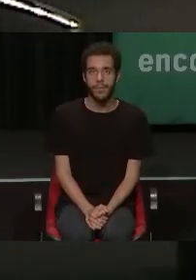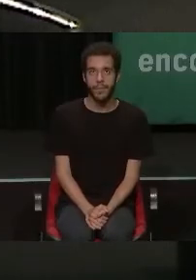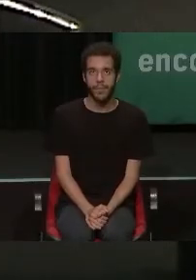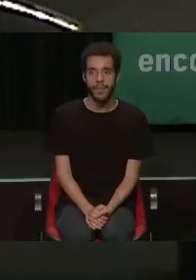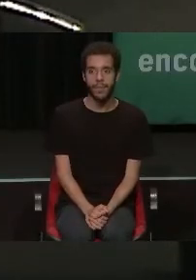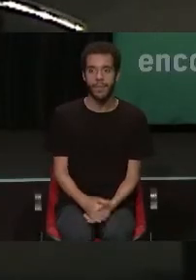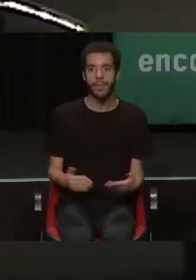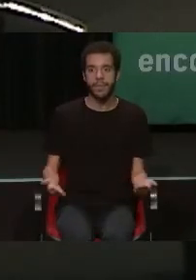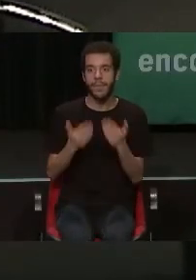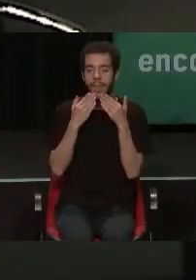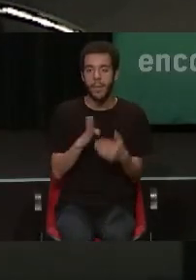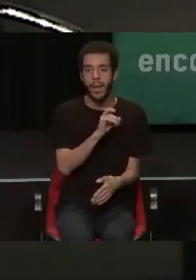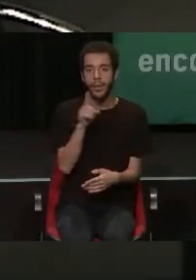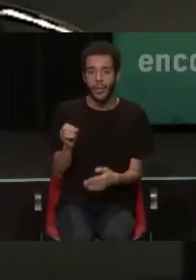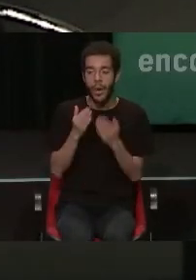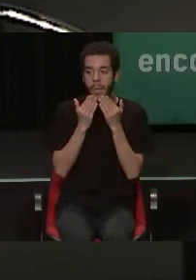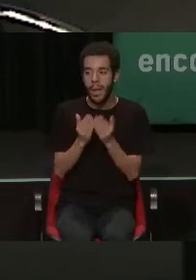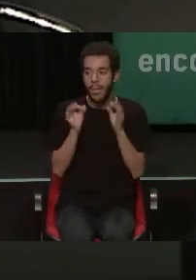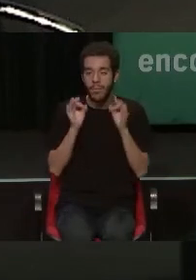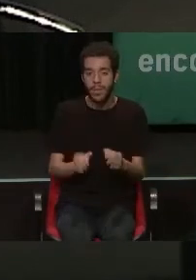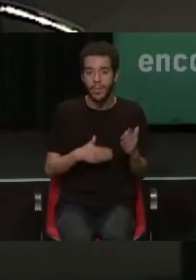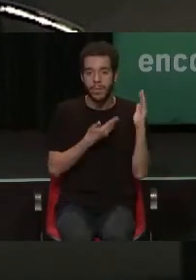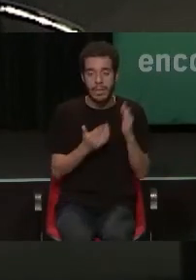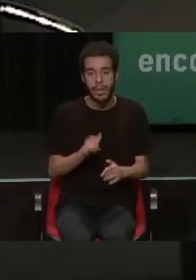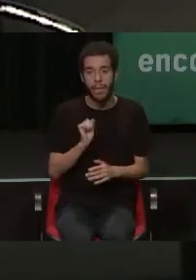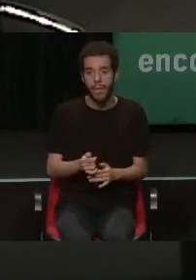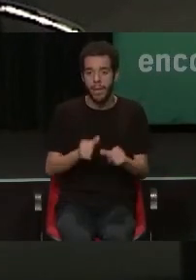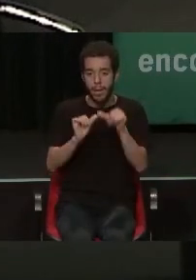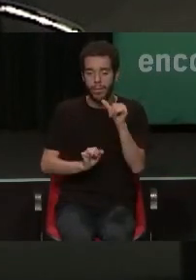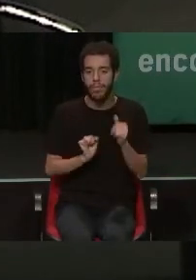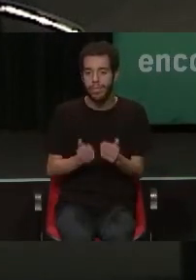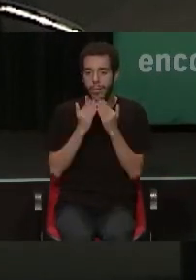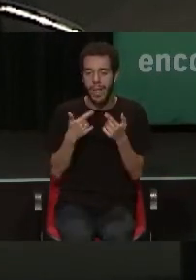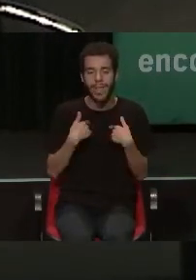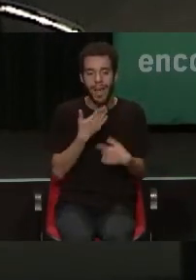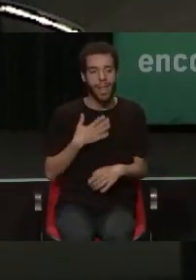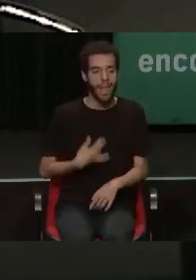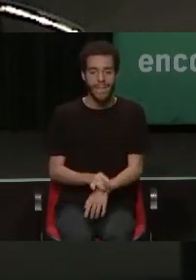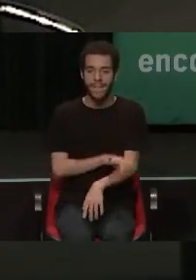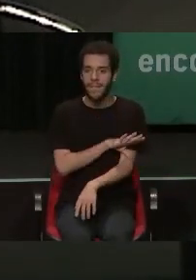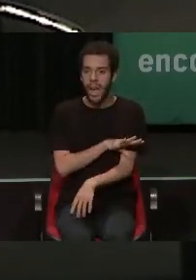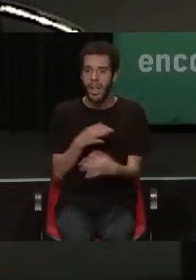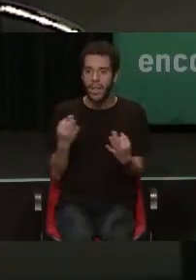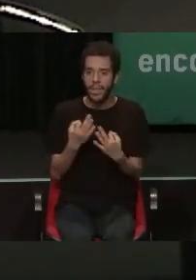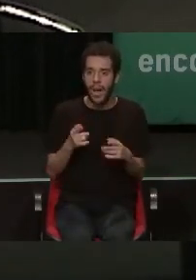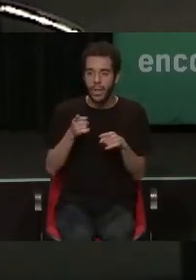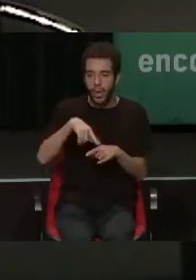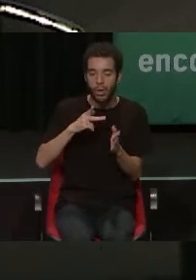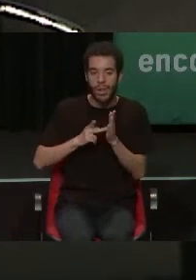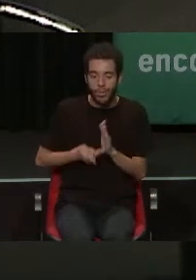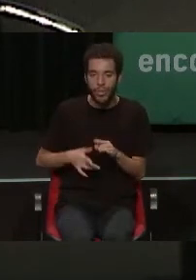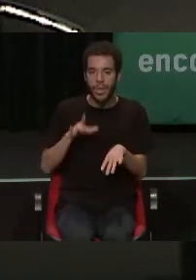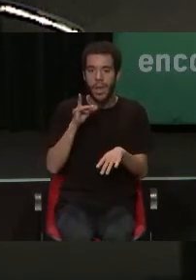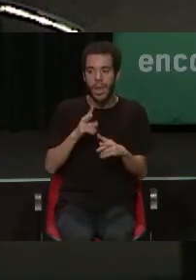Thank you, João. Thank you so much for your presentation. I'm always amazed how we have advanced